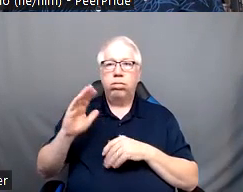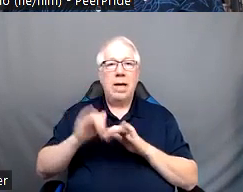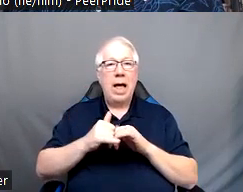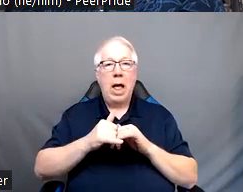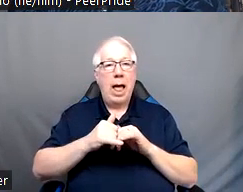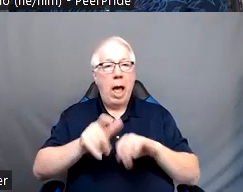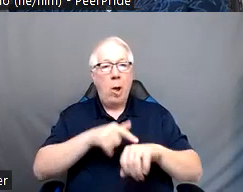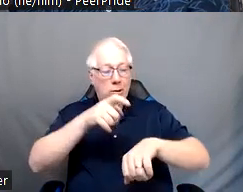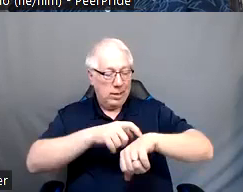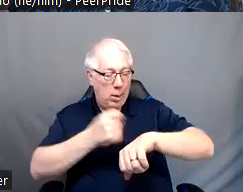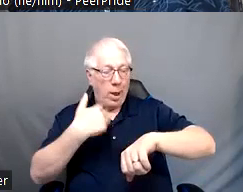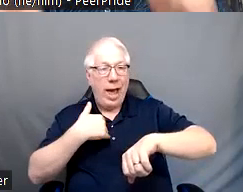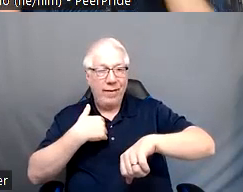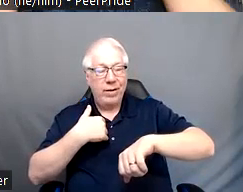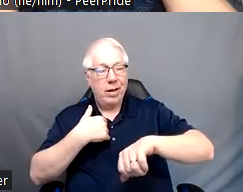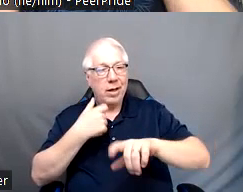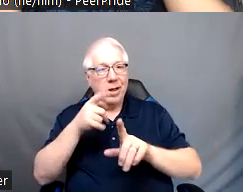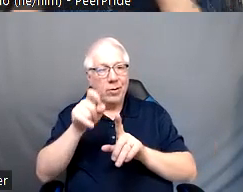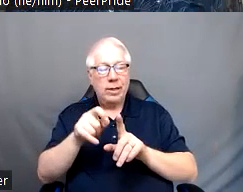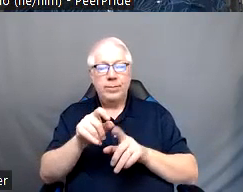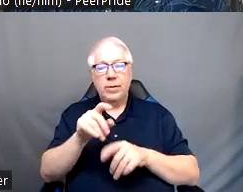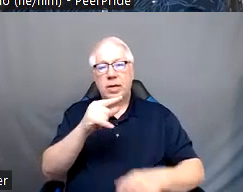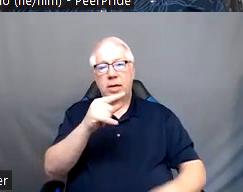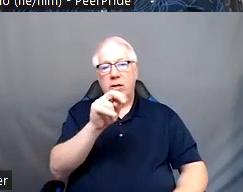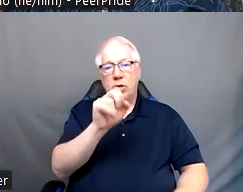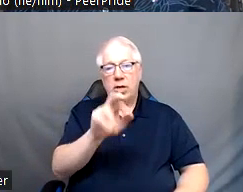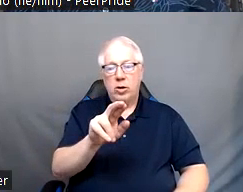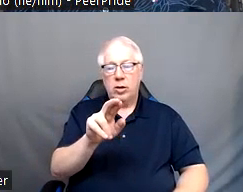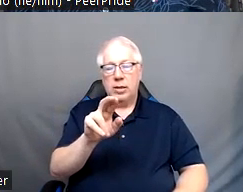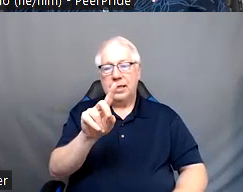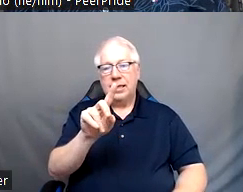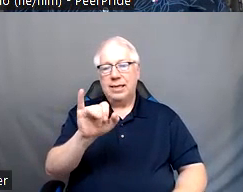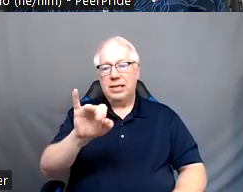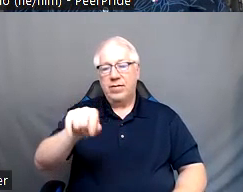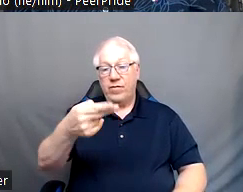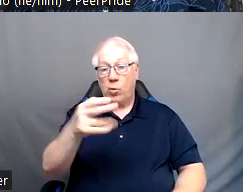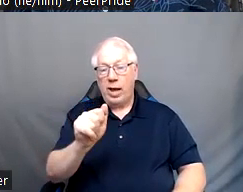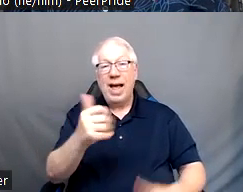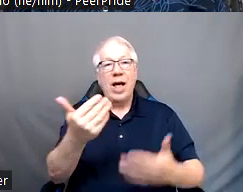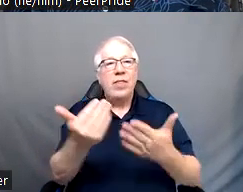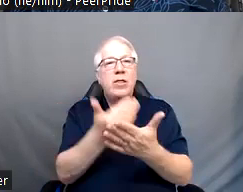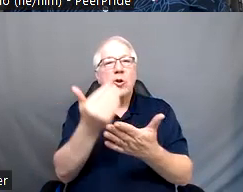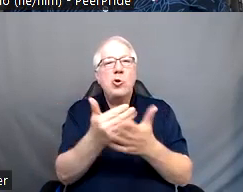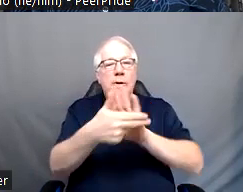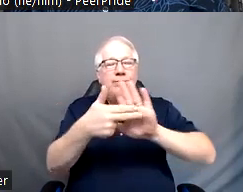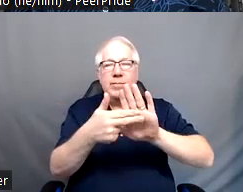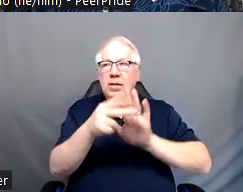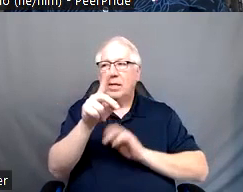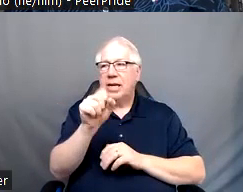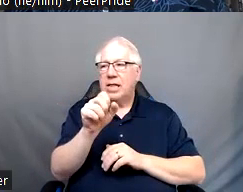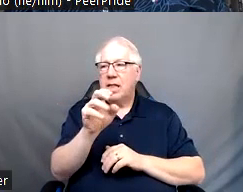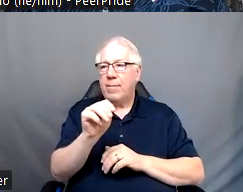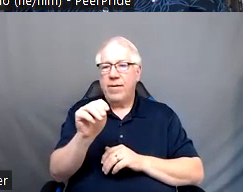feel like we're talking in of itself, but gender dysphoria, this is a new diagnosis as of DSM-5, which was, I think, 2013